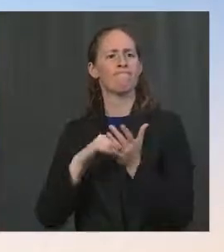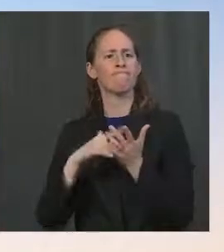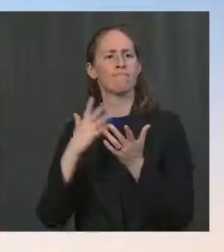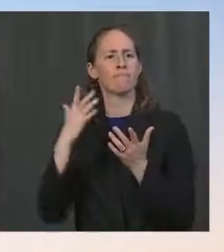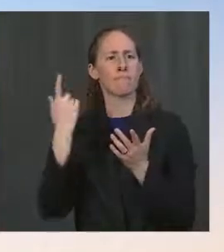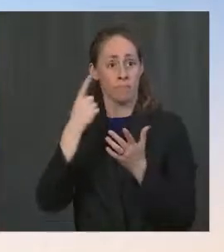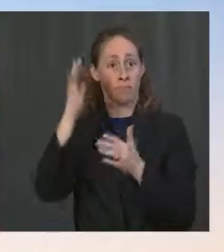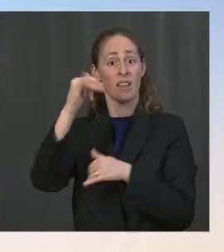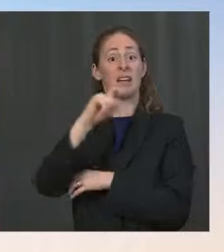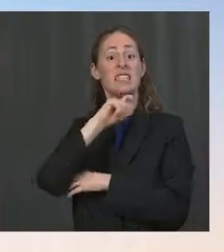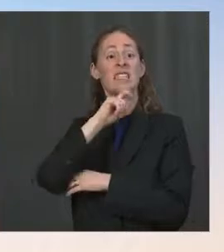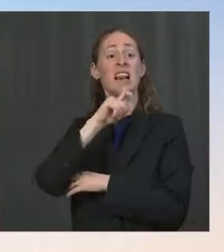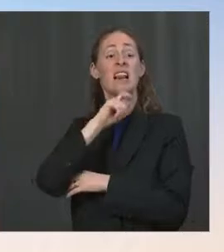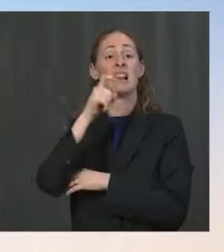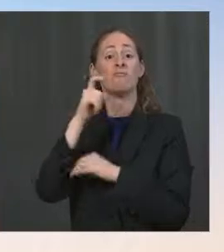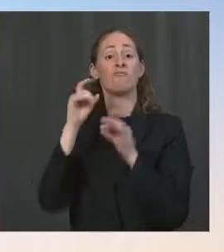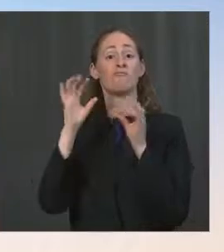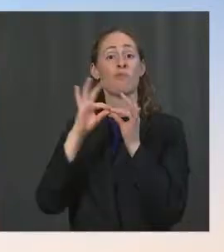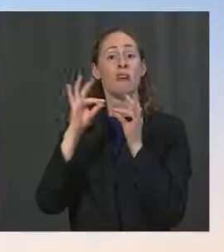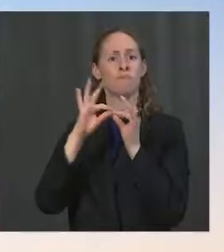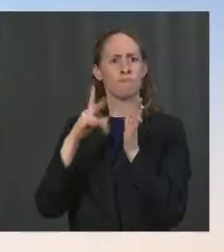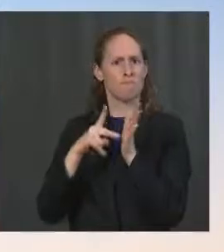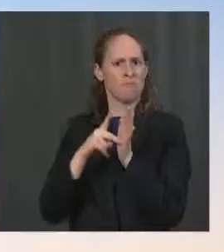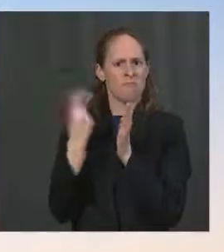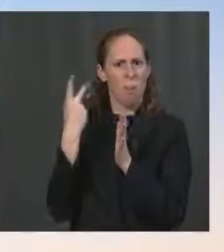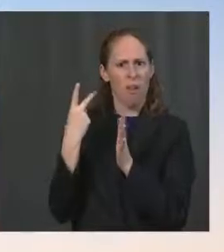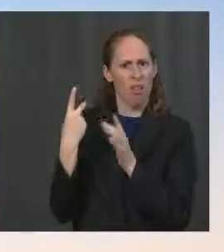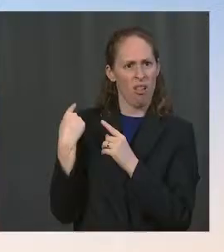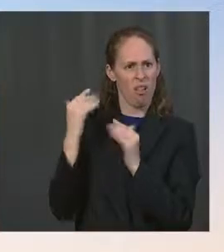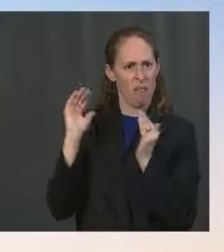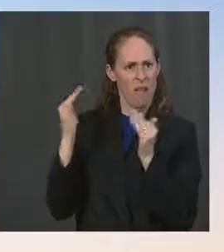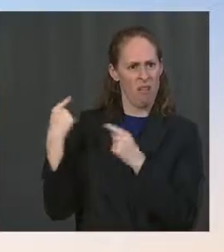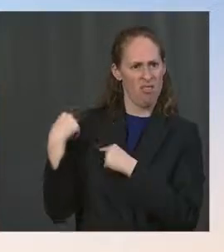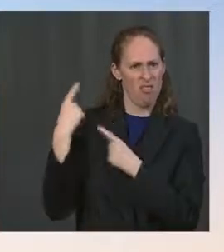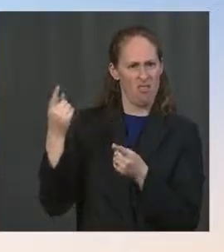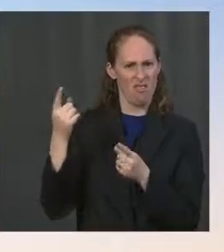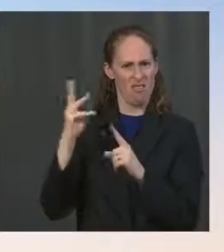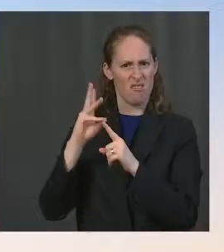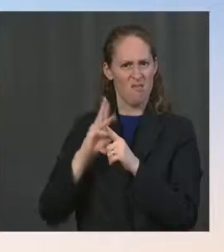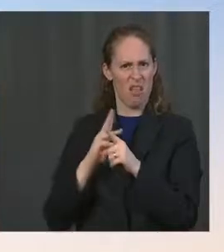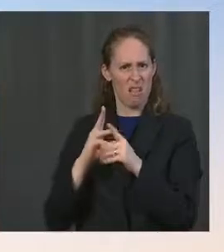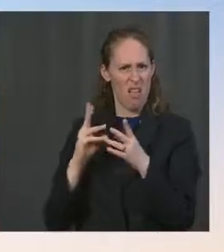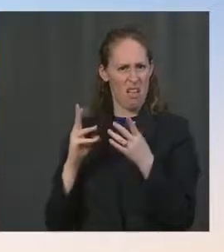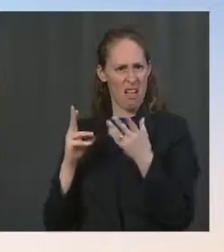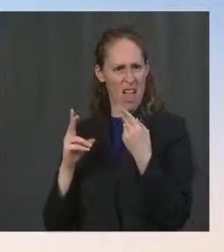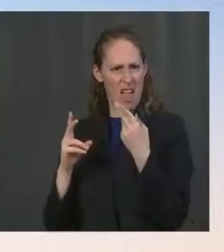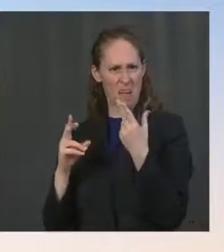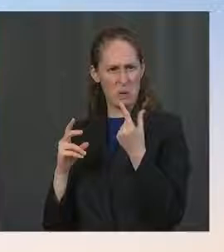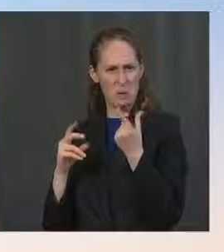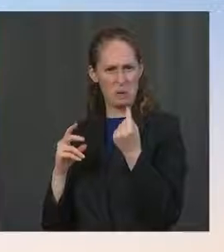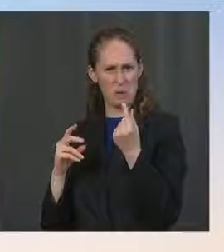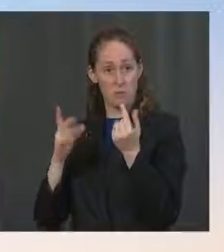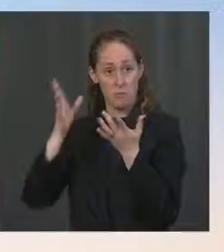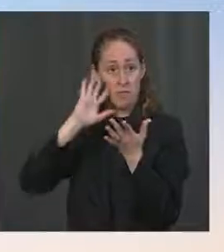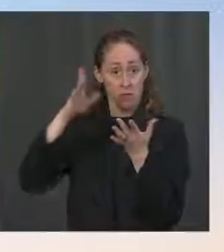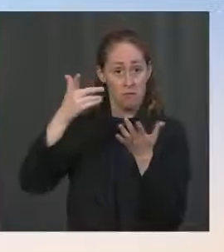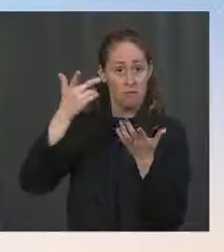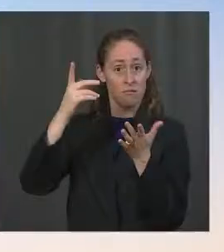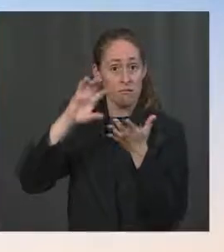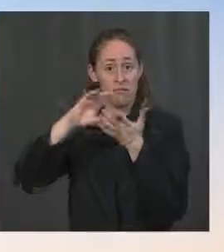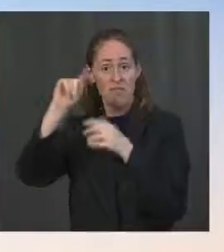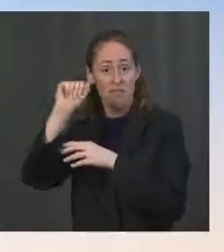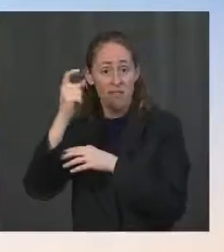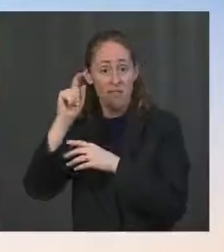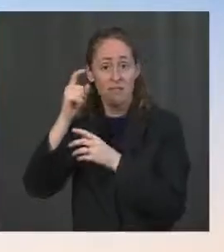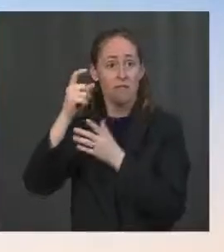last 6 months. Is the administration ready to remove tariffs on steel in order to bring down the cost for the rebuilding efforts? I don't. I know